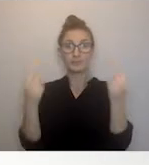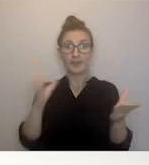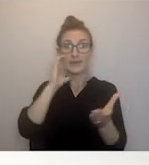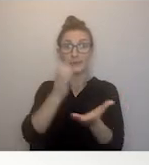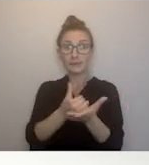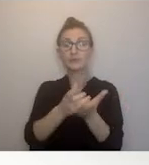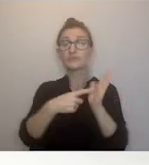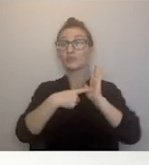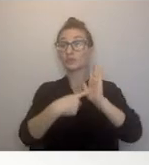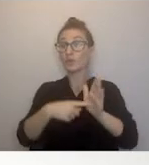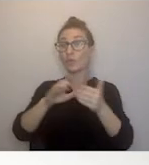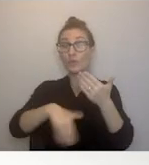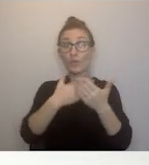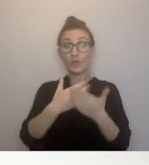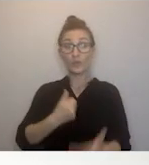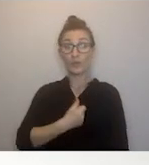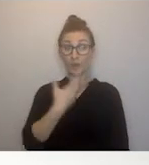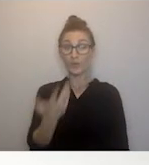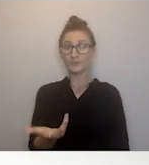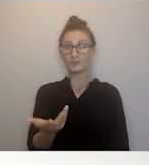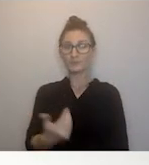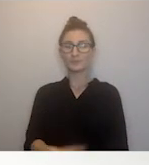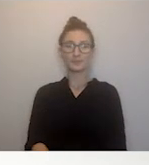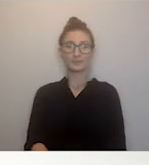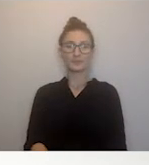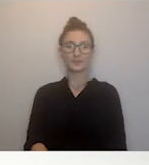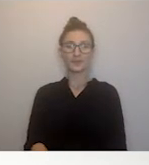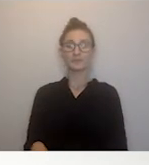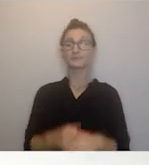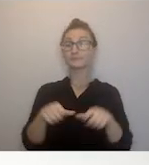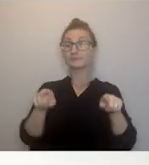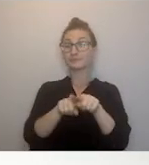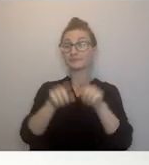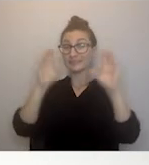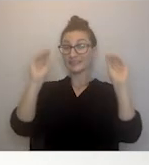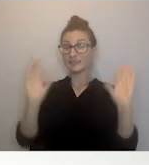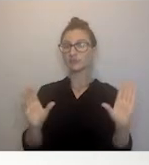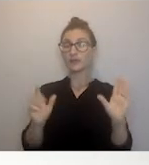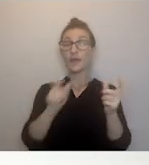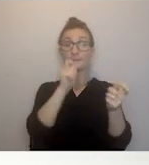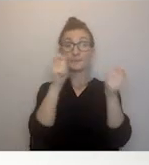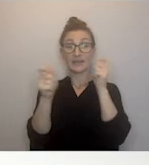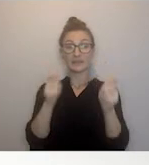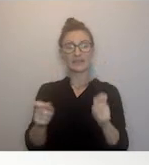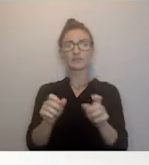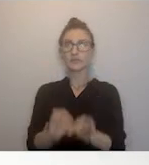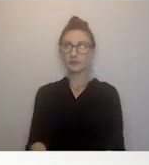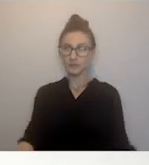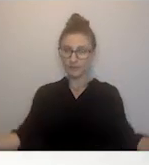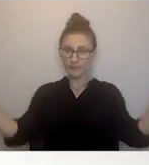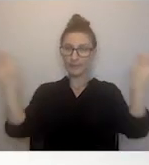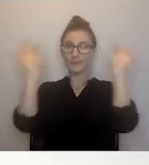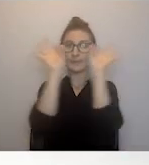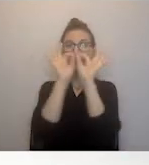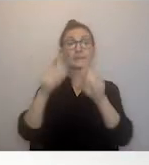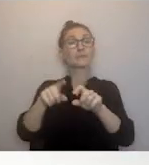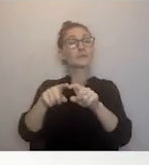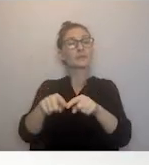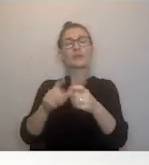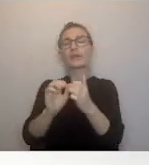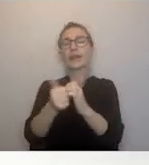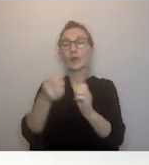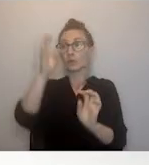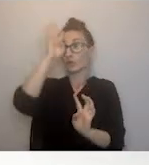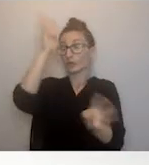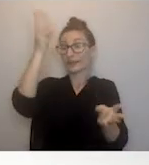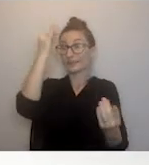pictures and show the poems that students came up with. Now, as a teacher, modification is key to any of these exercises, depending